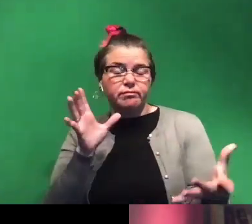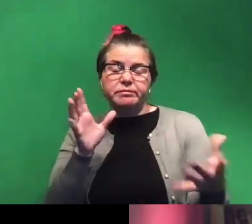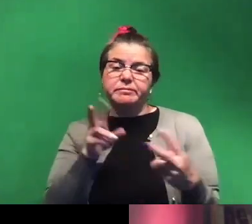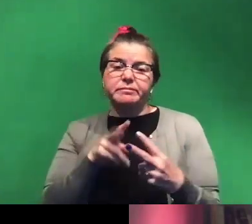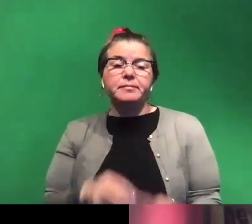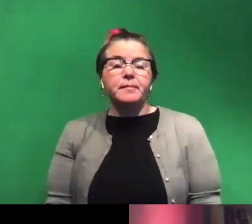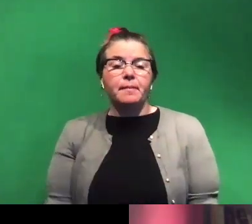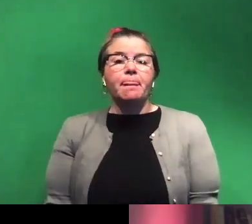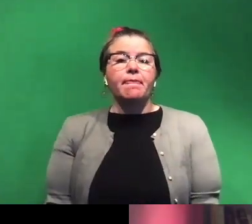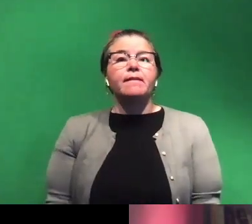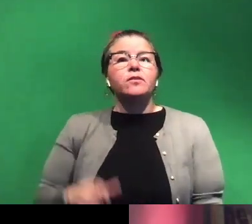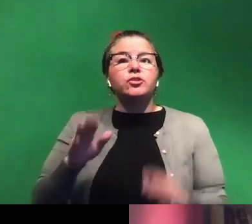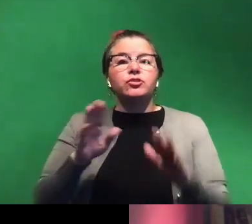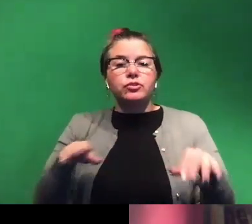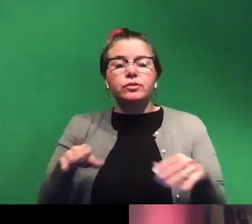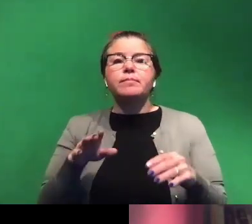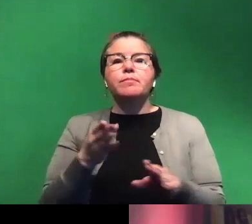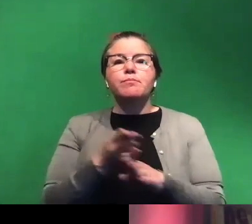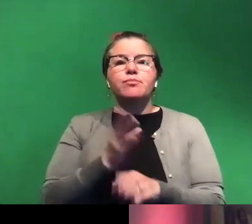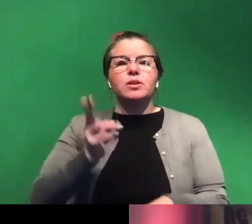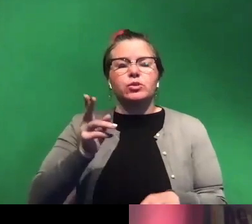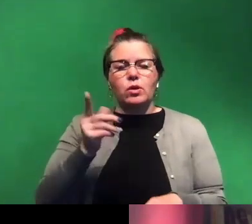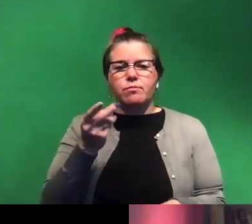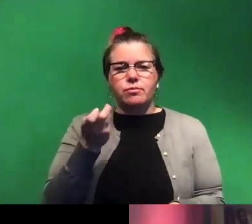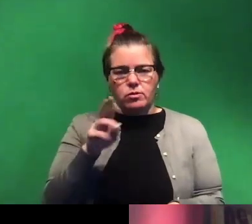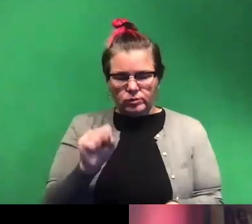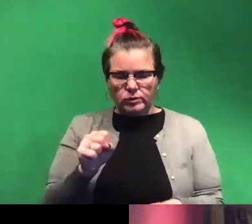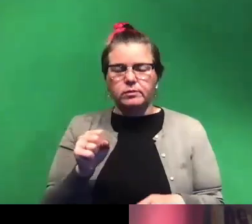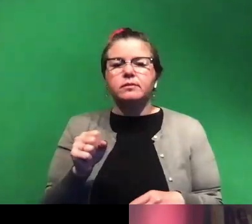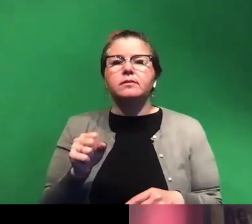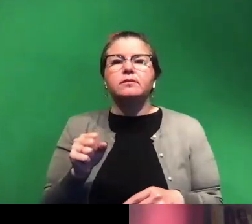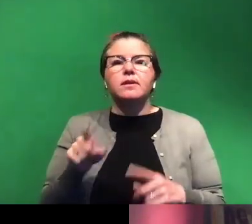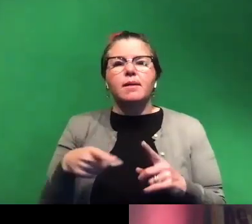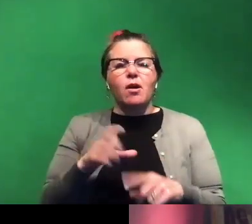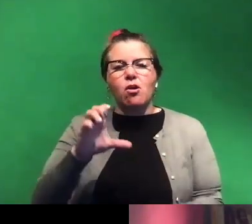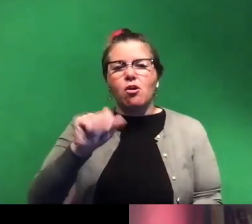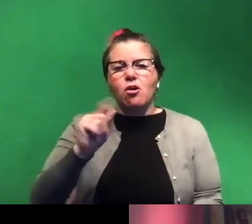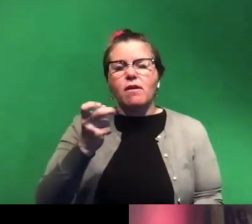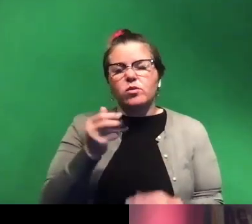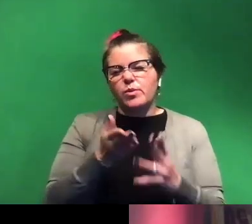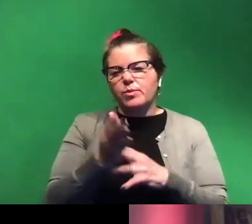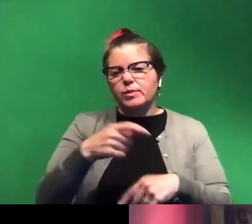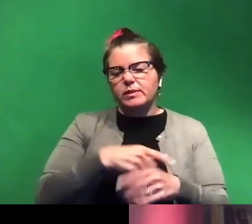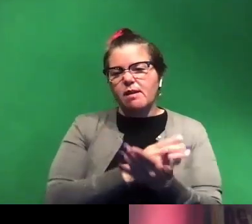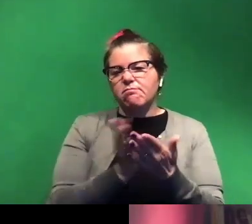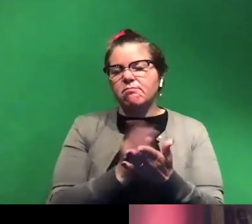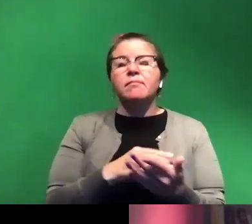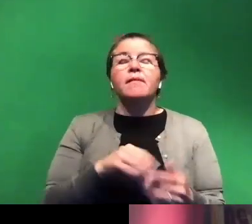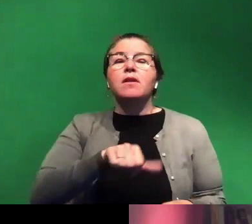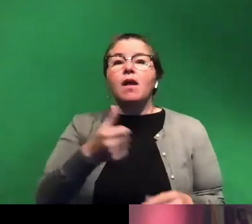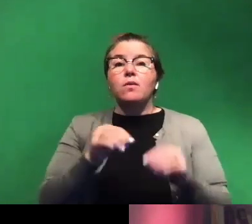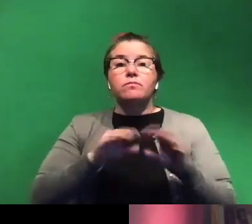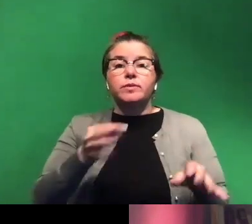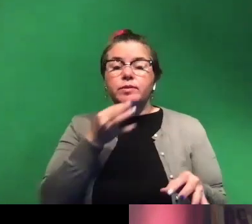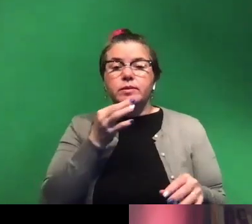Right. For children, I wrote a book called Prehistoric Predators, which is all about just carnivores through time. And I have another one coming out called Did